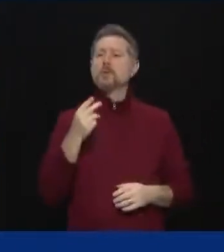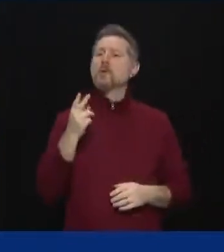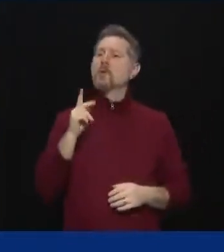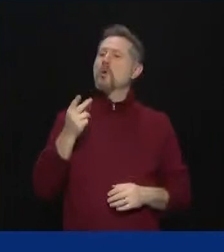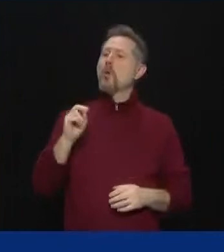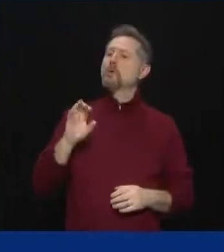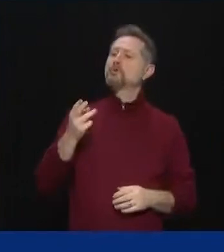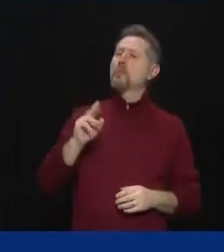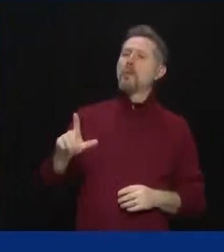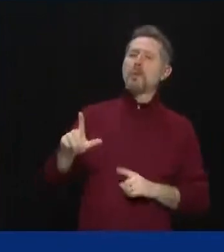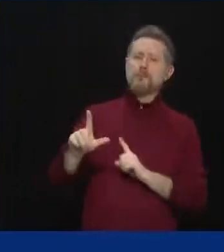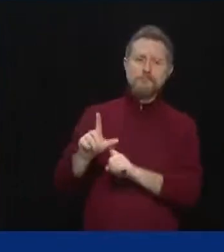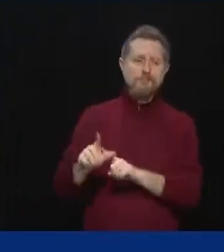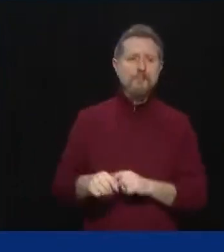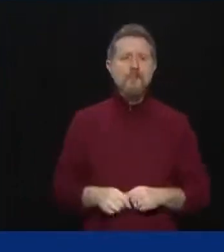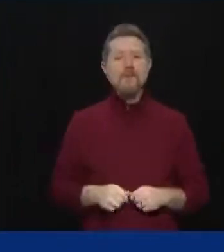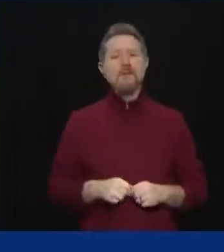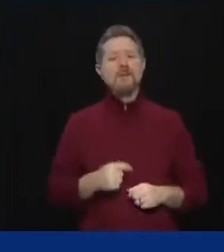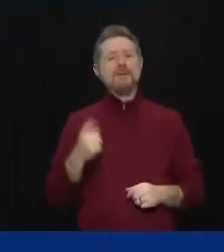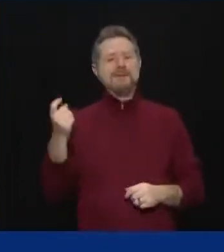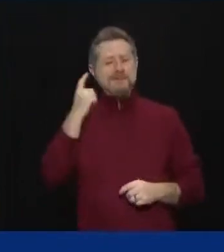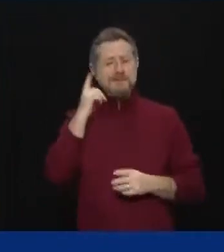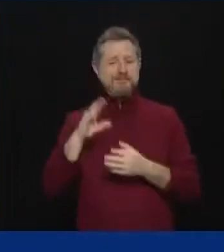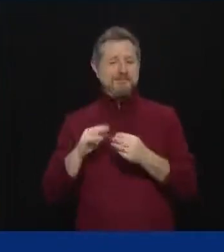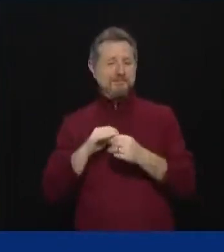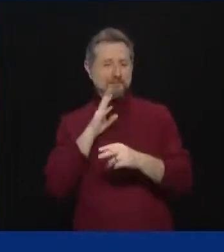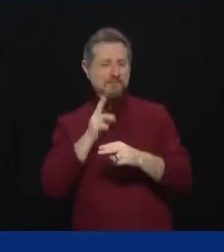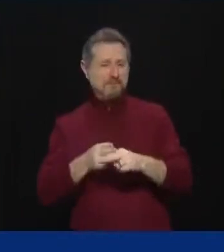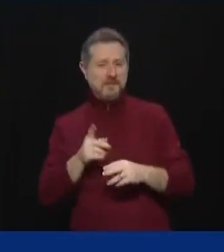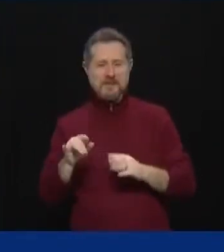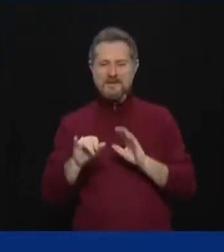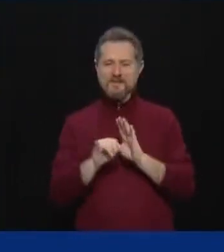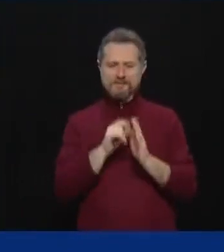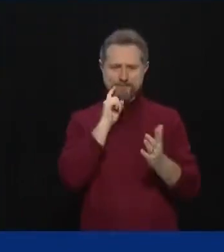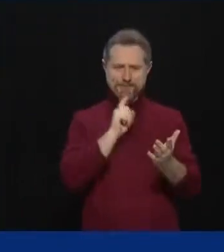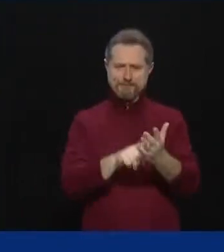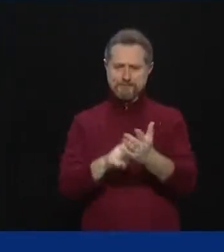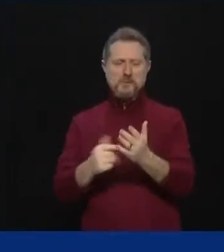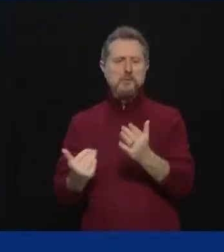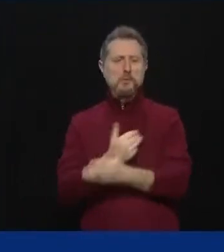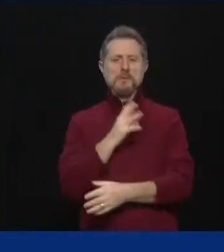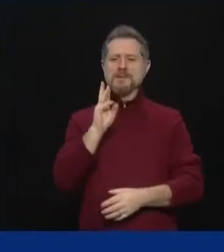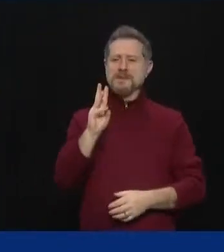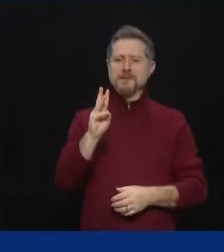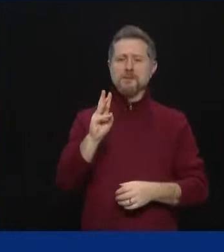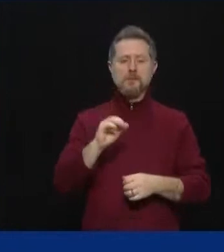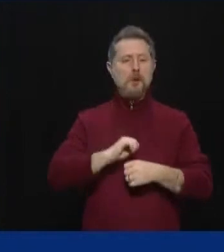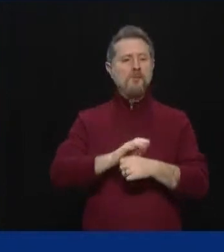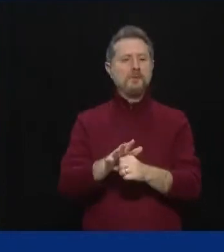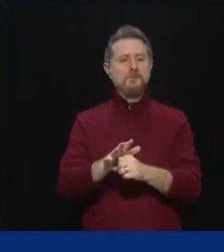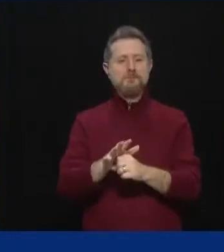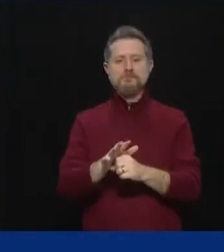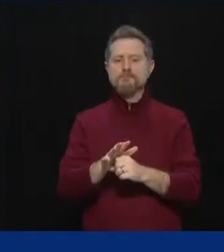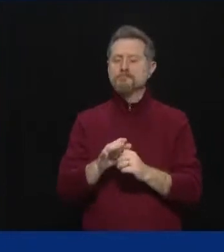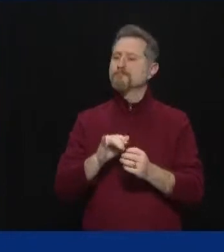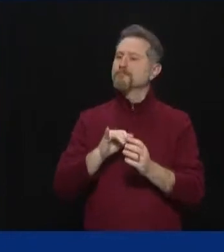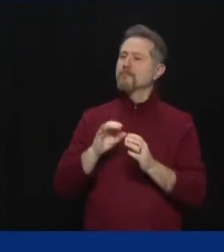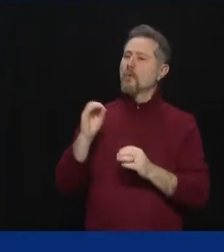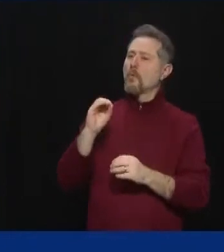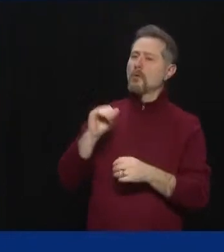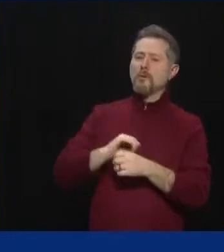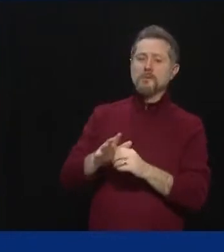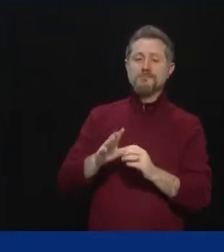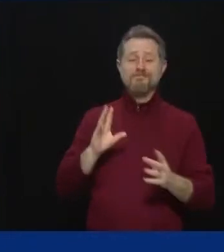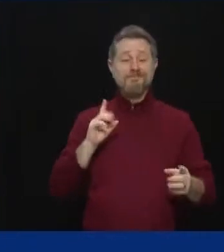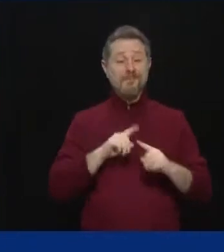As you've just said, we've identified 6 additional Omicron cases in New York State. So we have a total of 20. They're